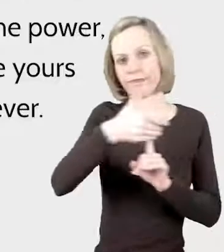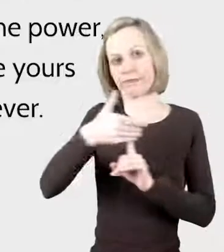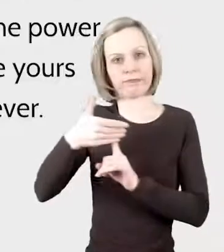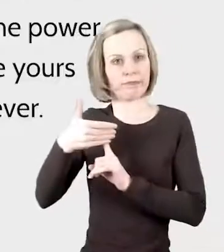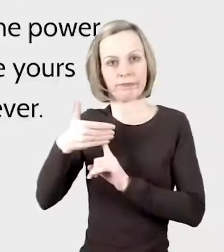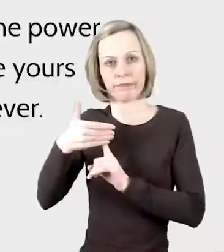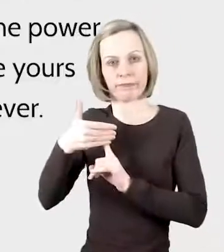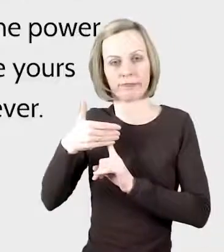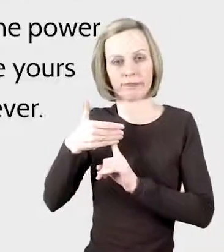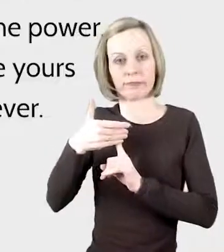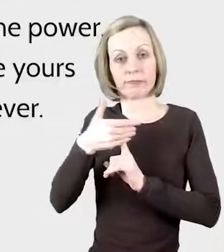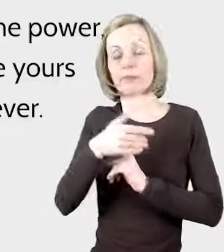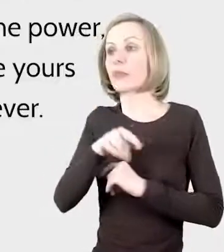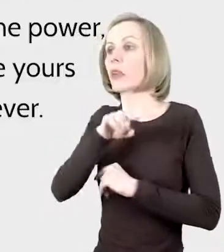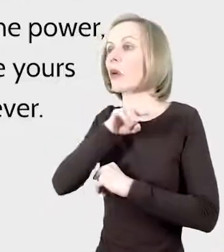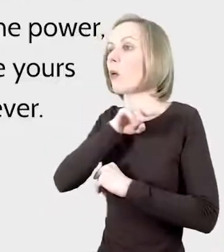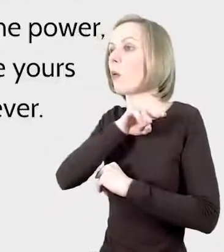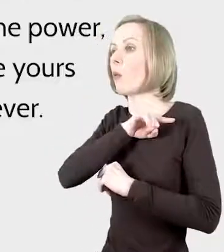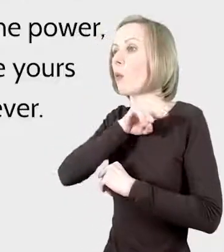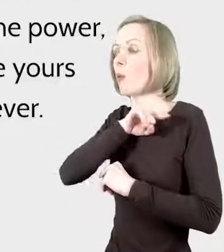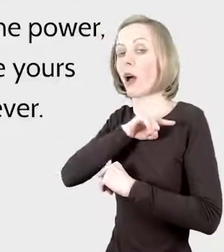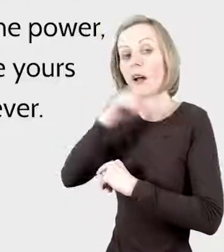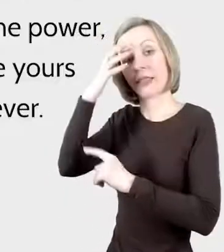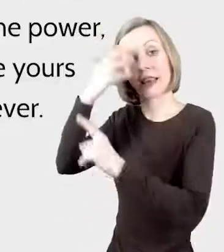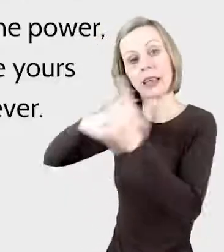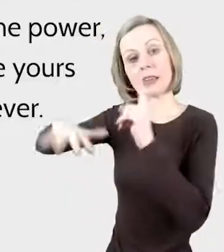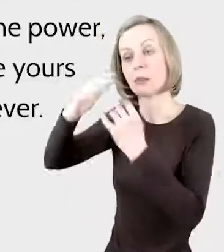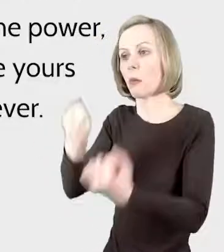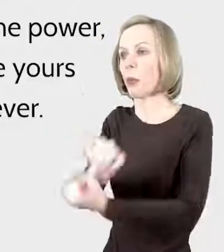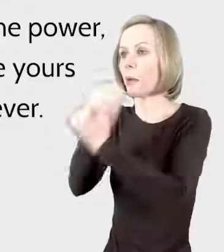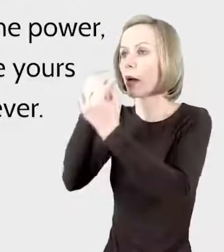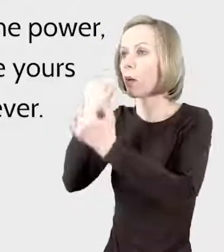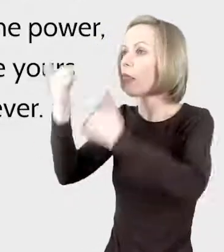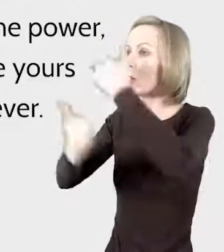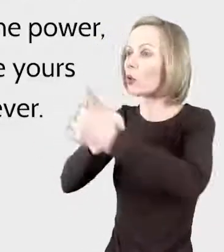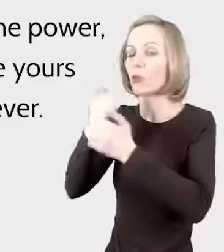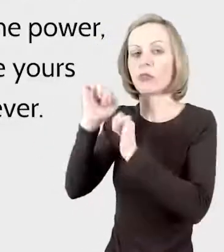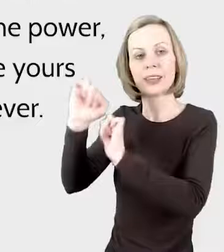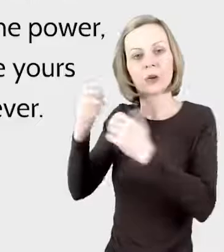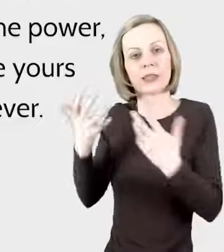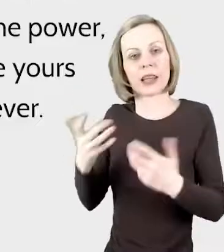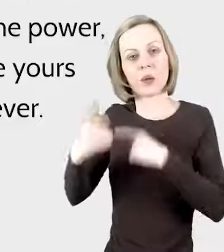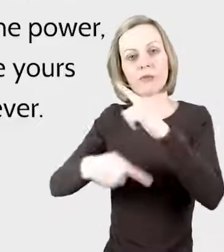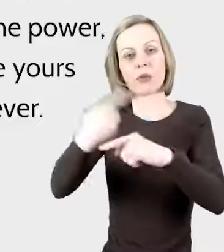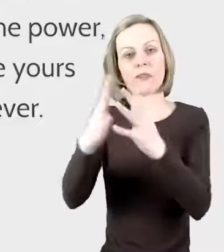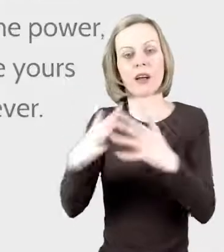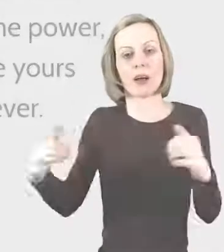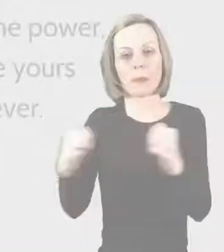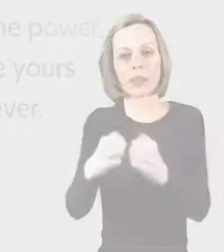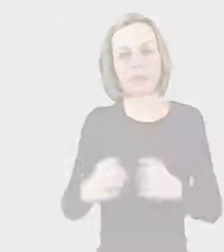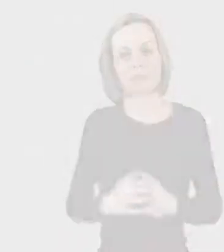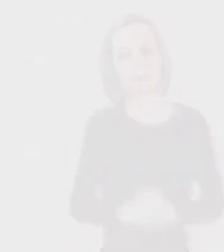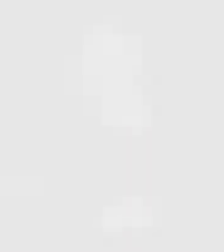temptation, but deliver us from evil. For the kingdom, the power, the glory are yours, now and forever.